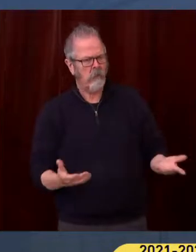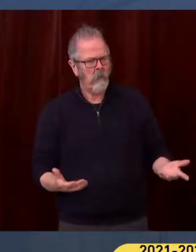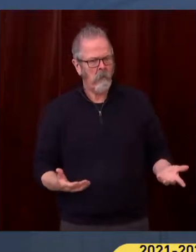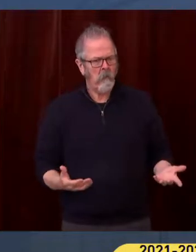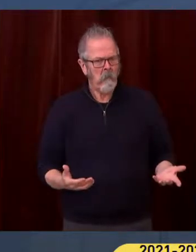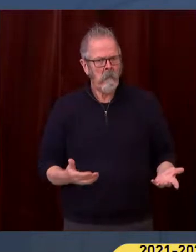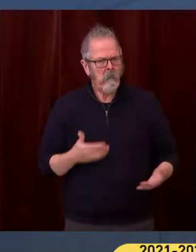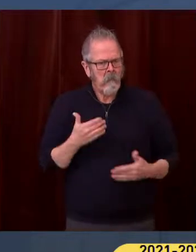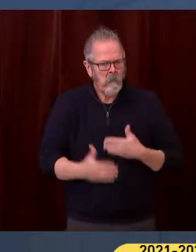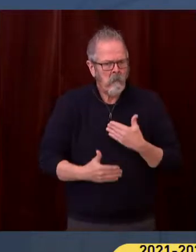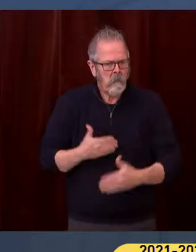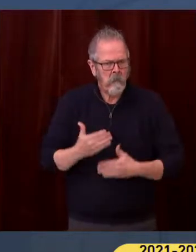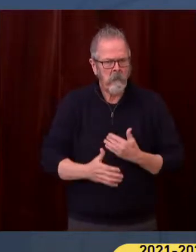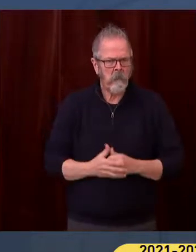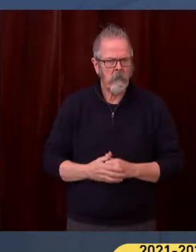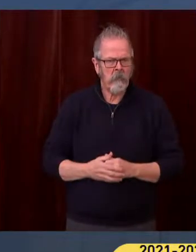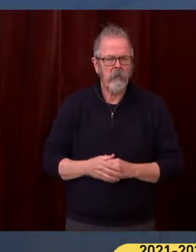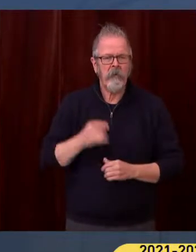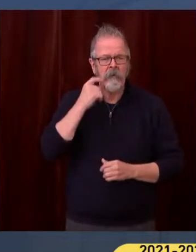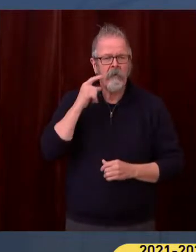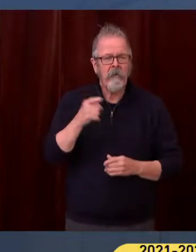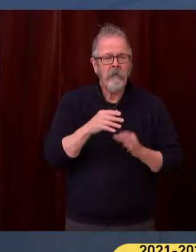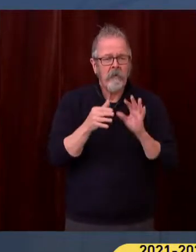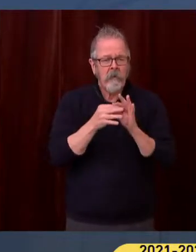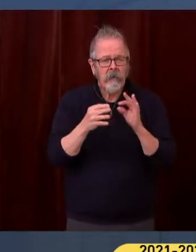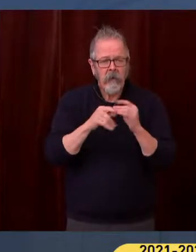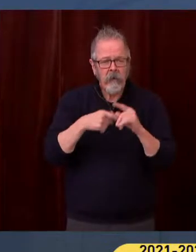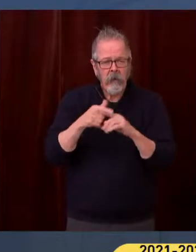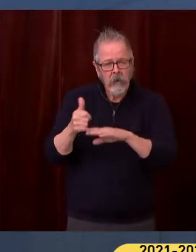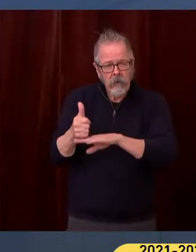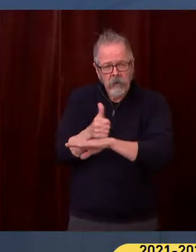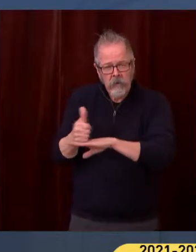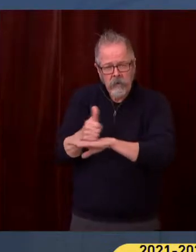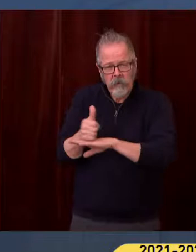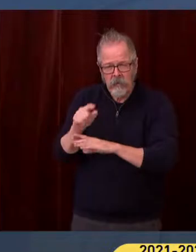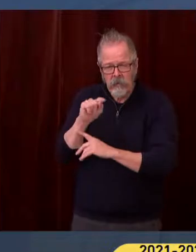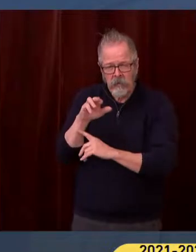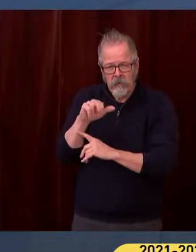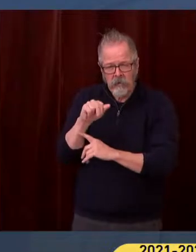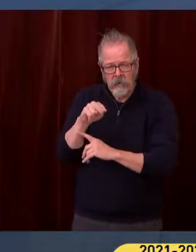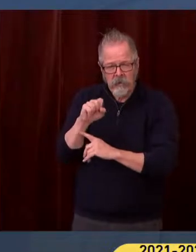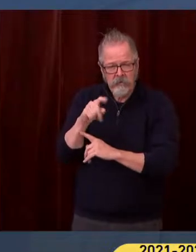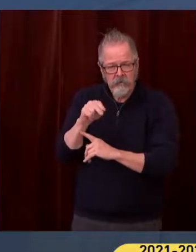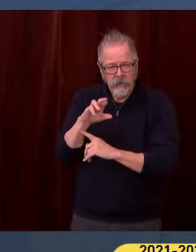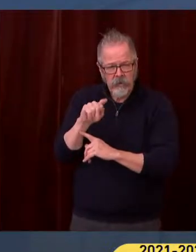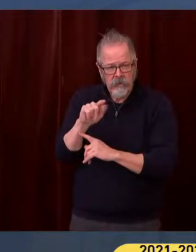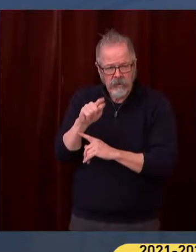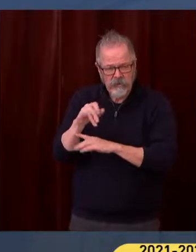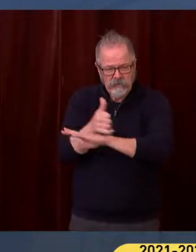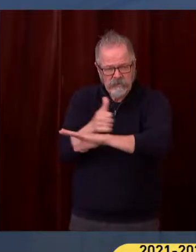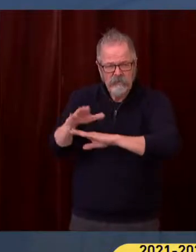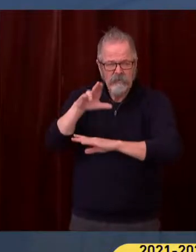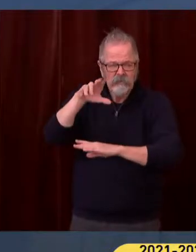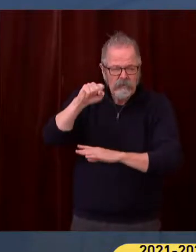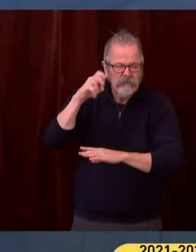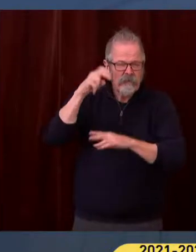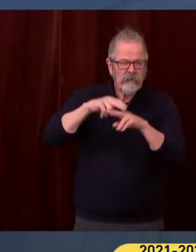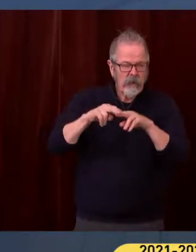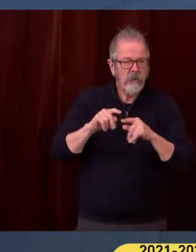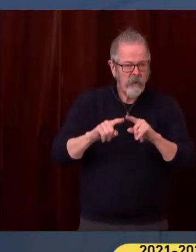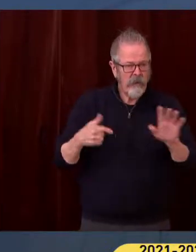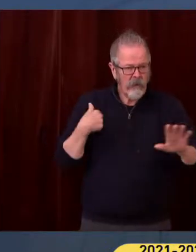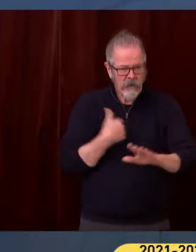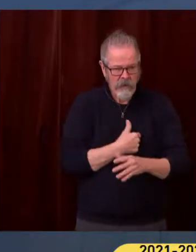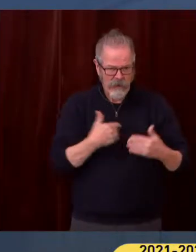emission reductions. But as you said, we also raised the bar and raised the standard and raised the goal to try to meet